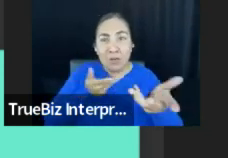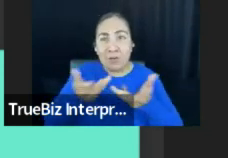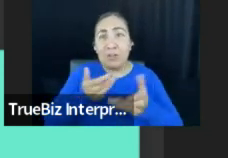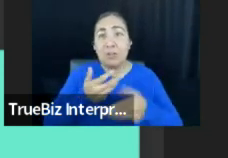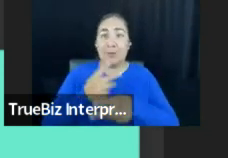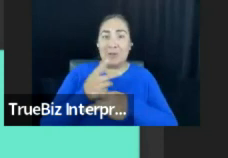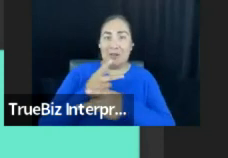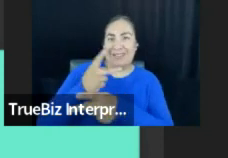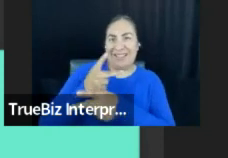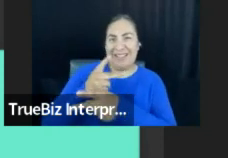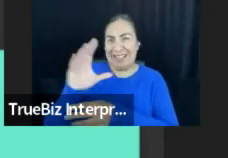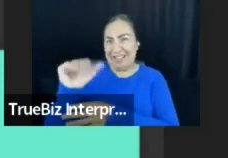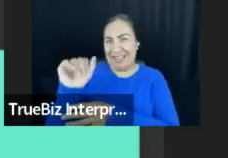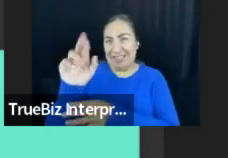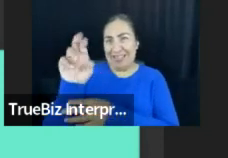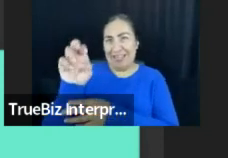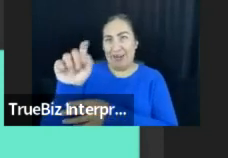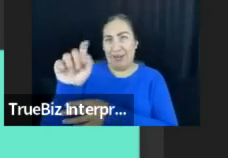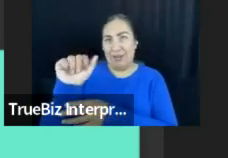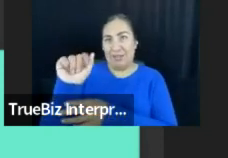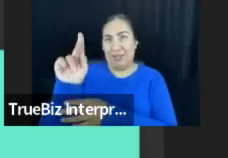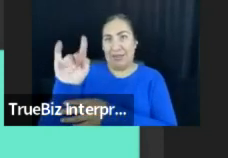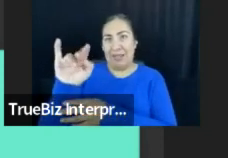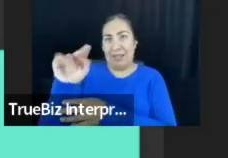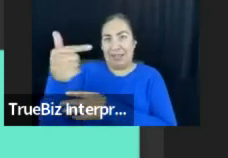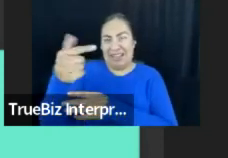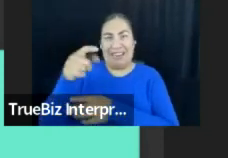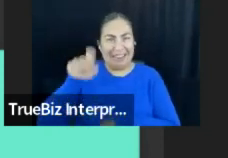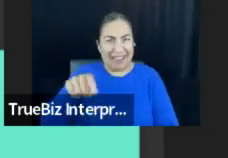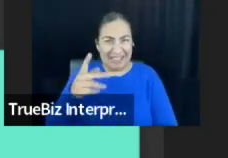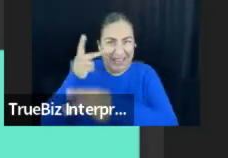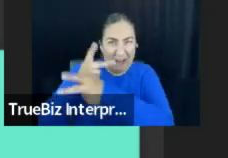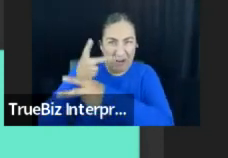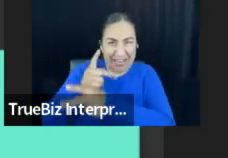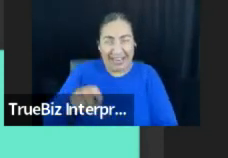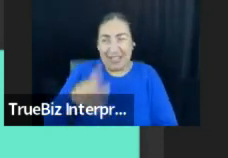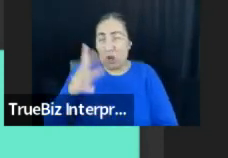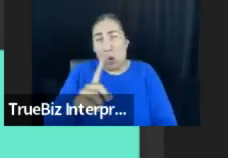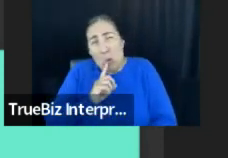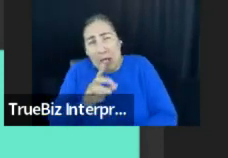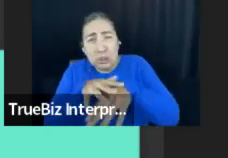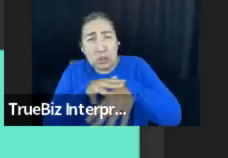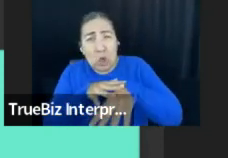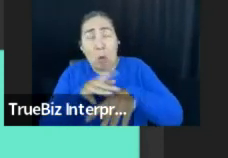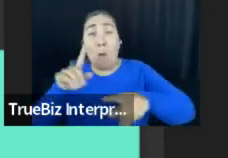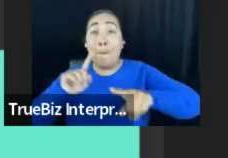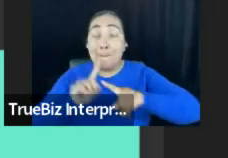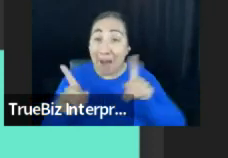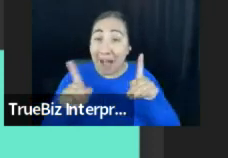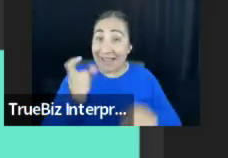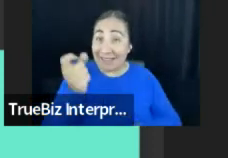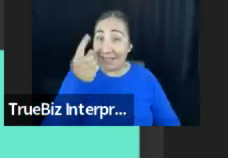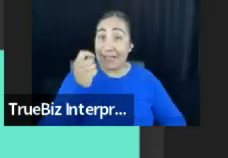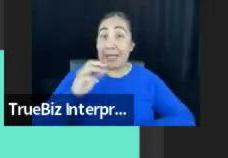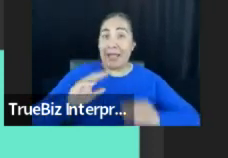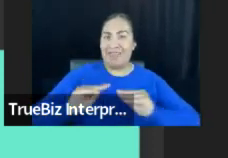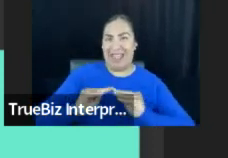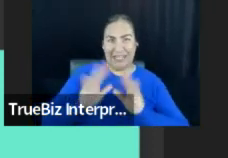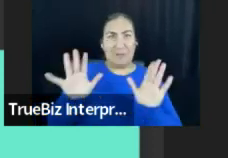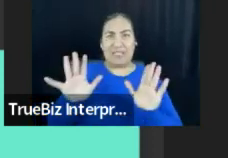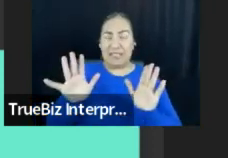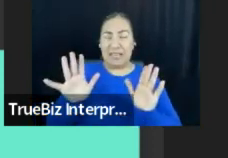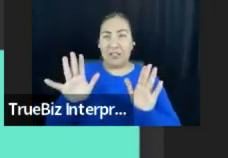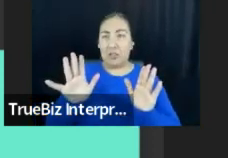needs that have not happened before. So it's slow, but the explicitness